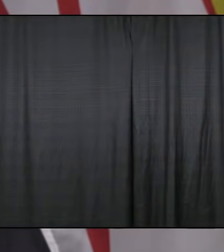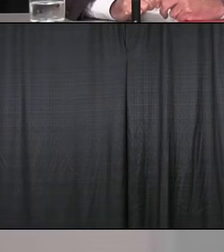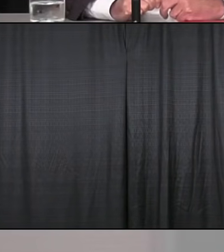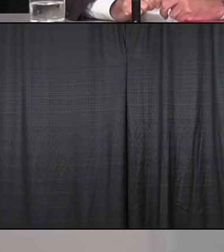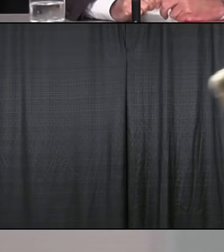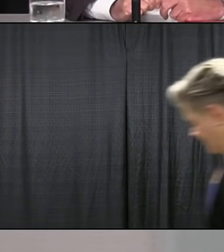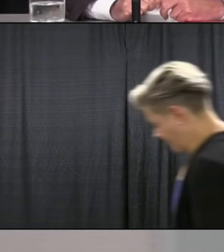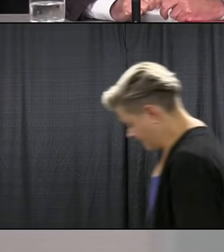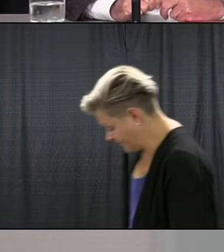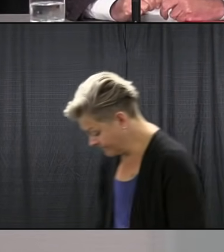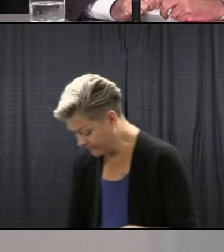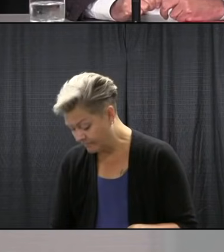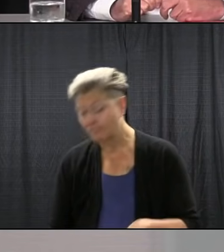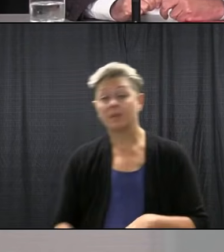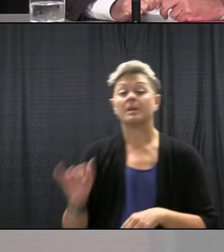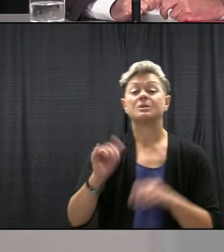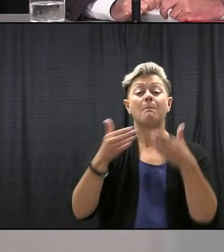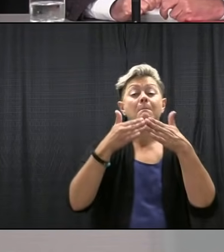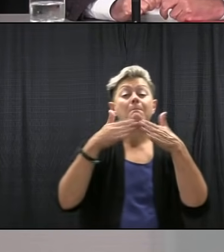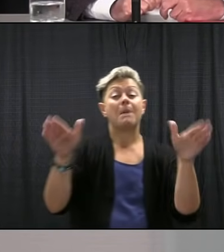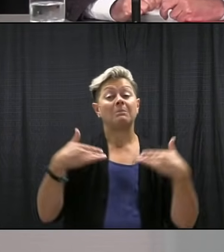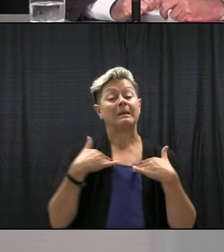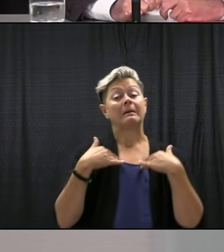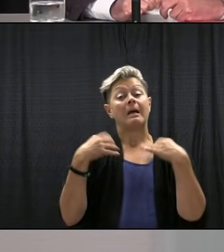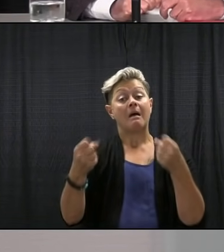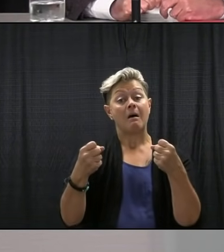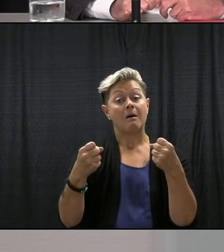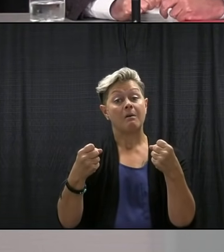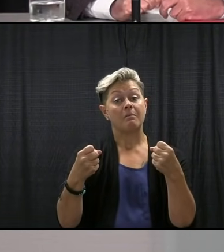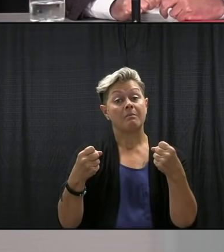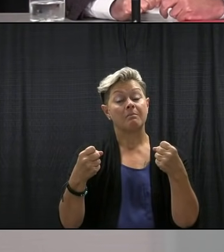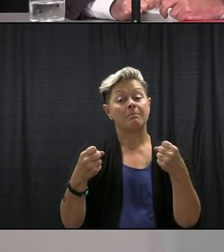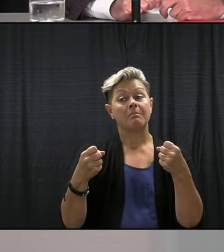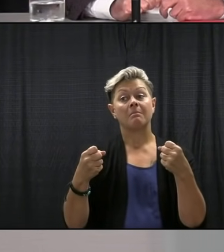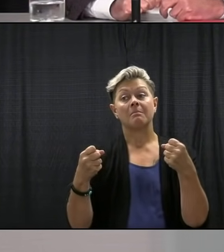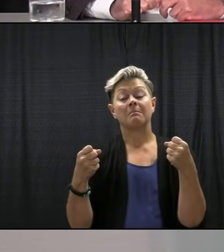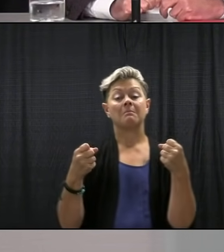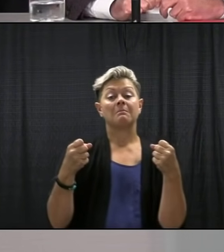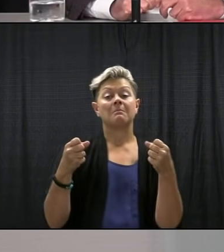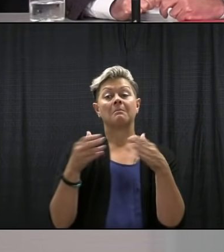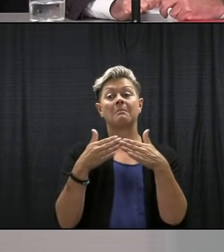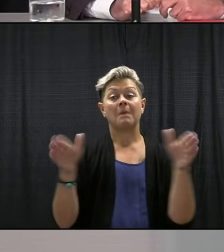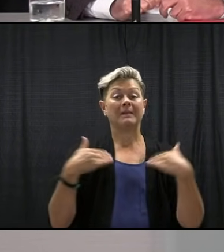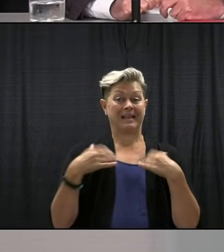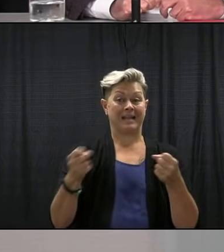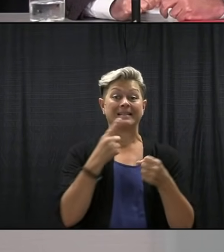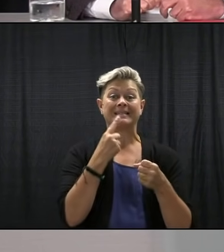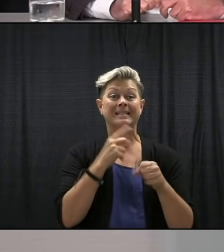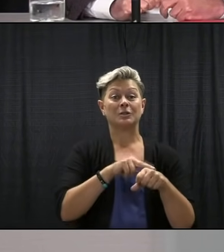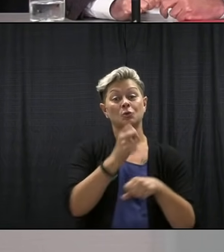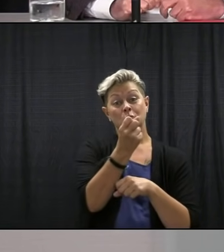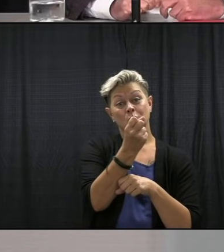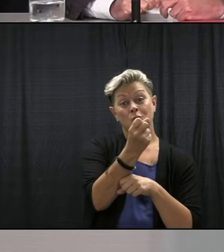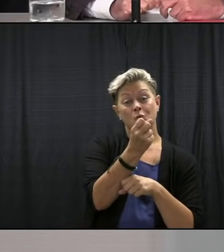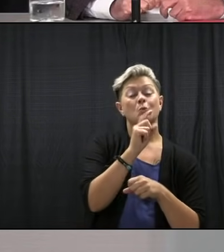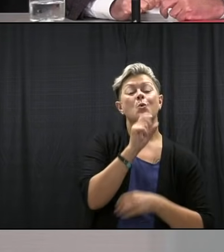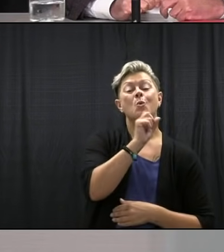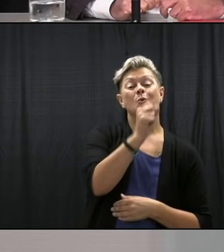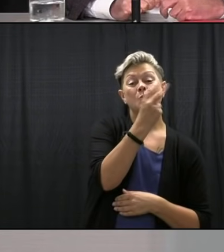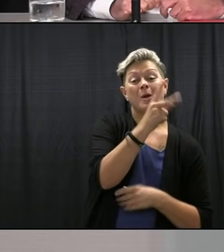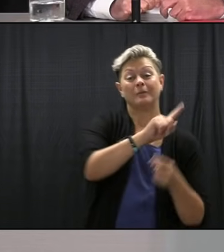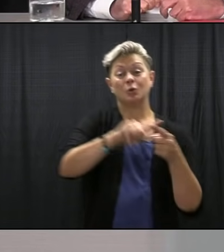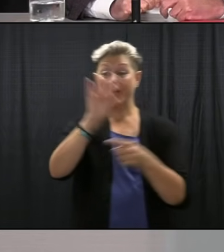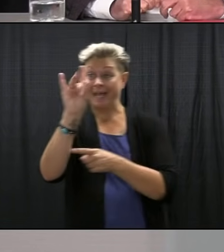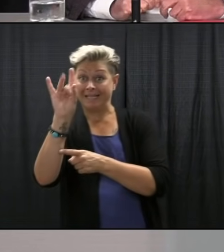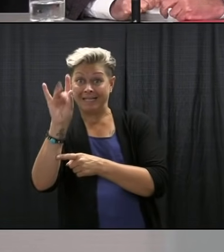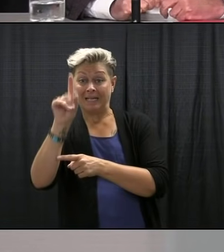And public health has been making the push for those in the 12 to, 18 year-old category to get